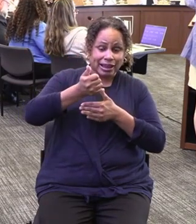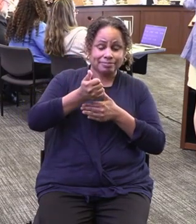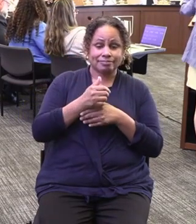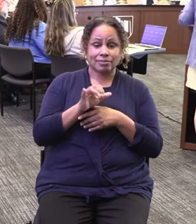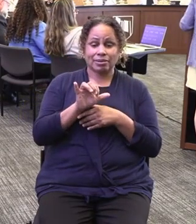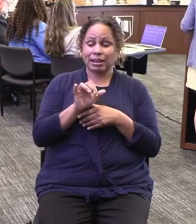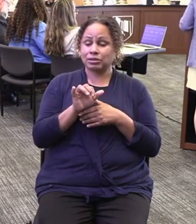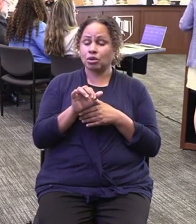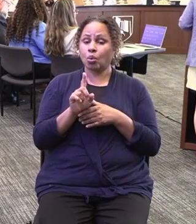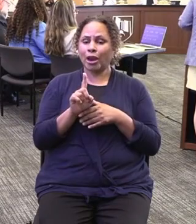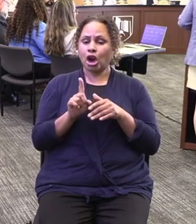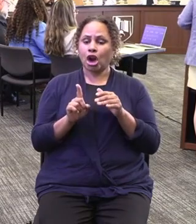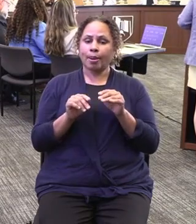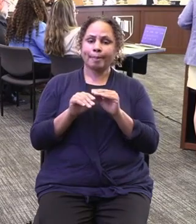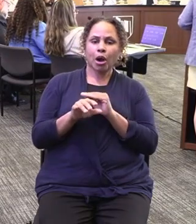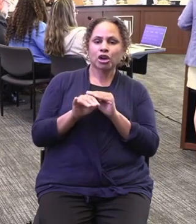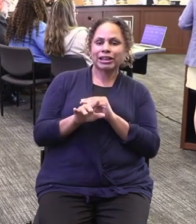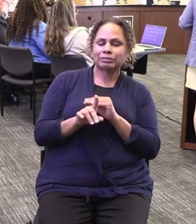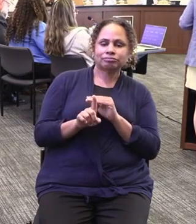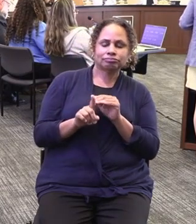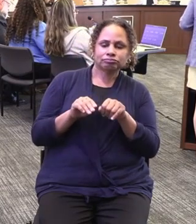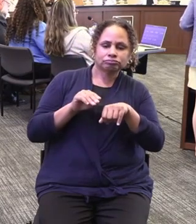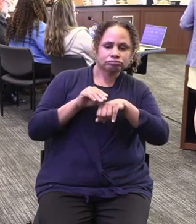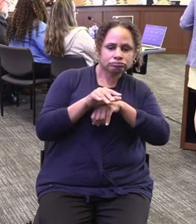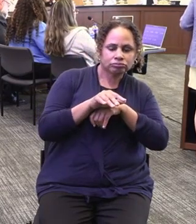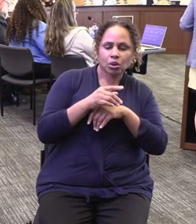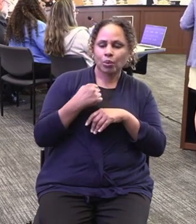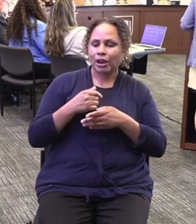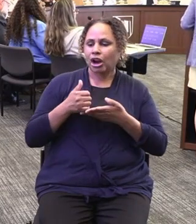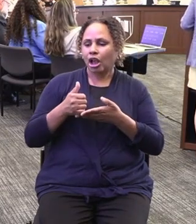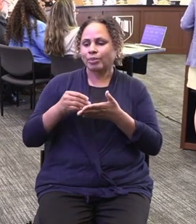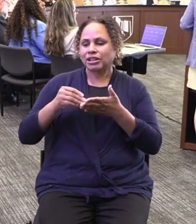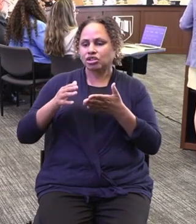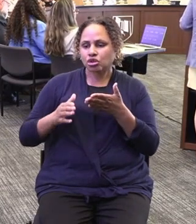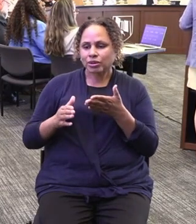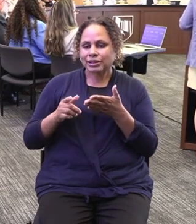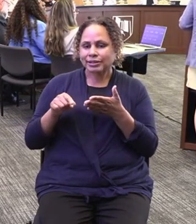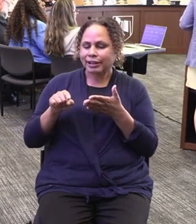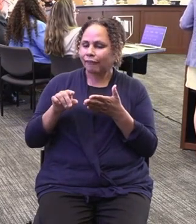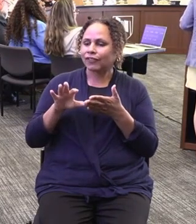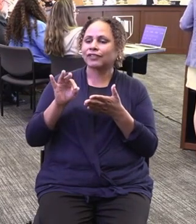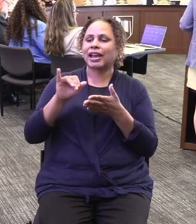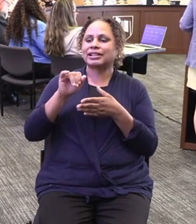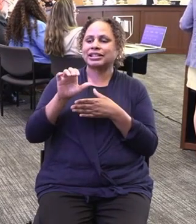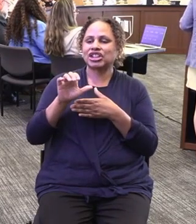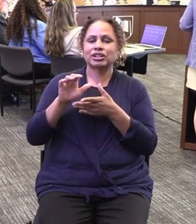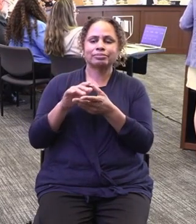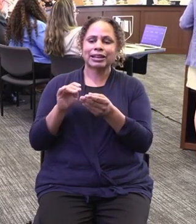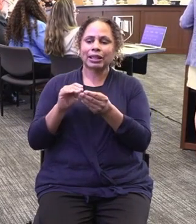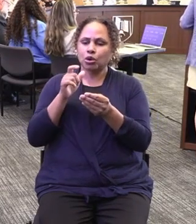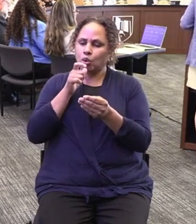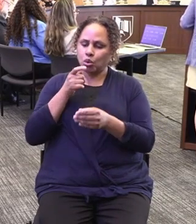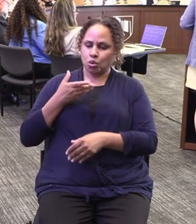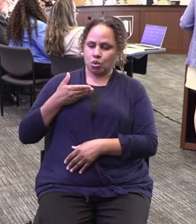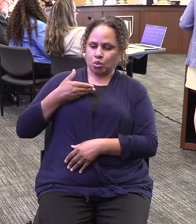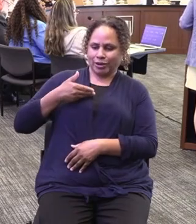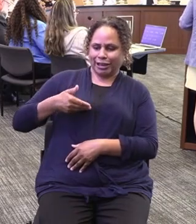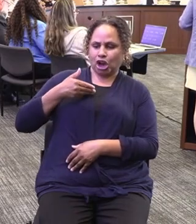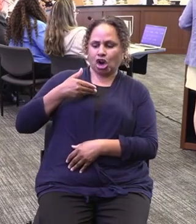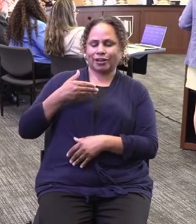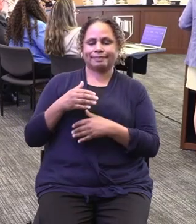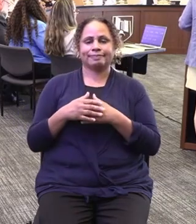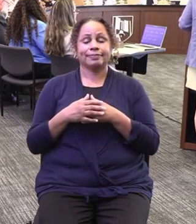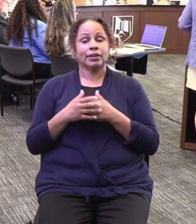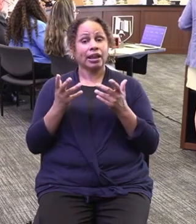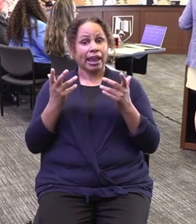helping students find JJC, telling them who we are, telling our story, telling them they belong here. After they have